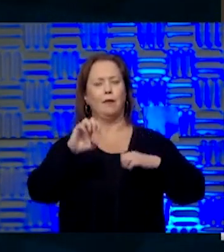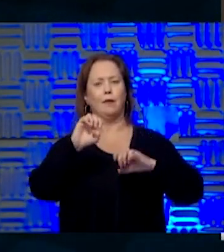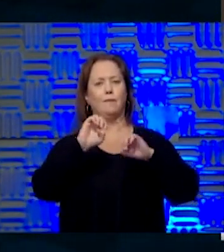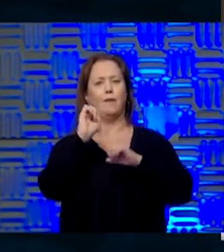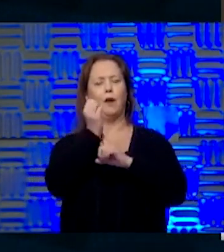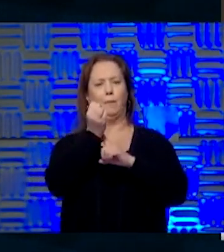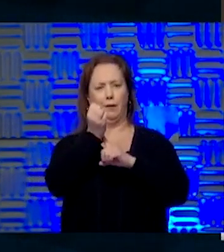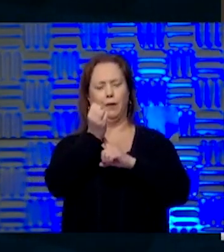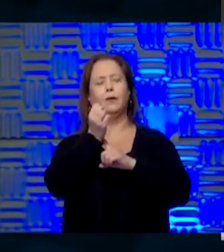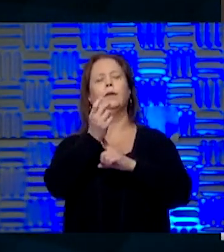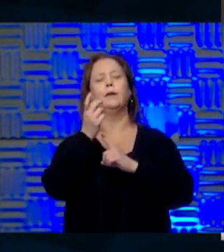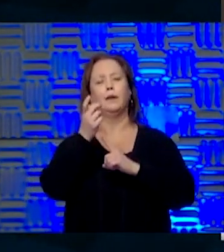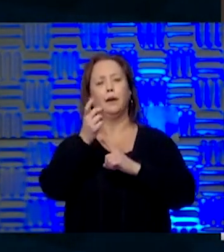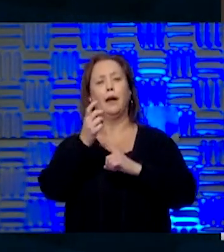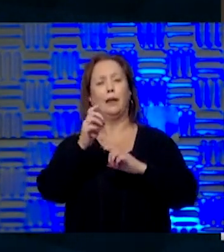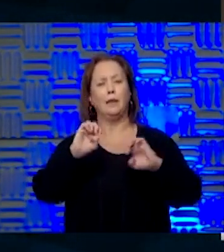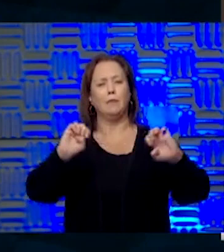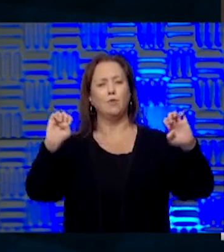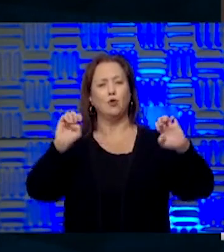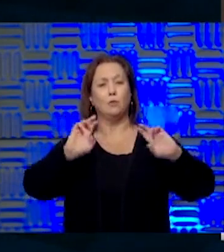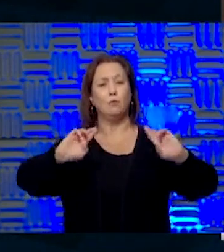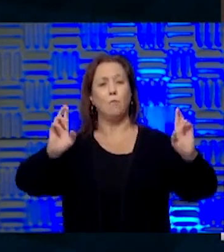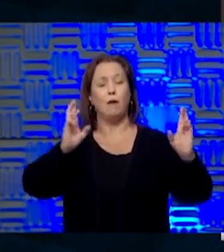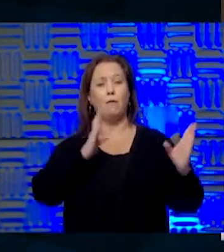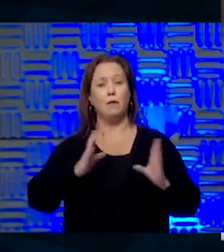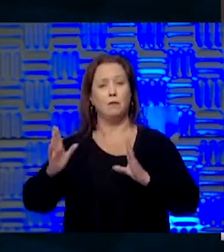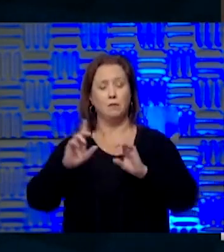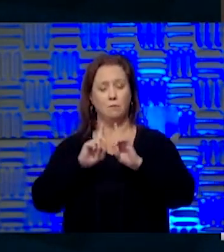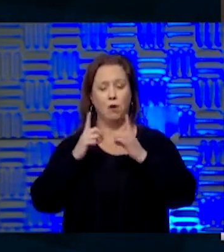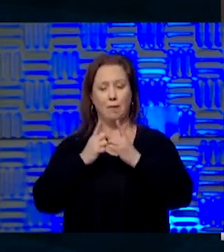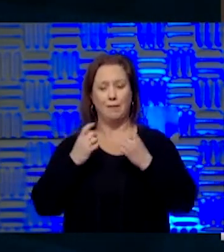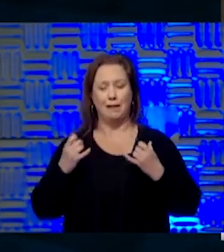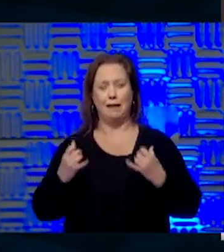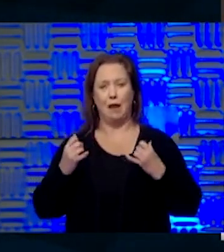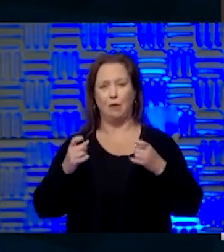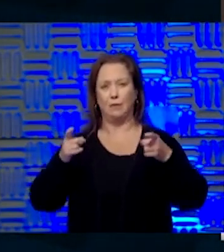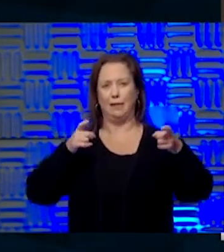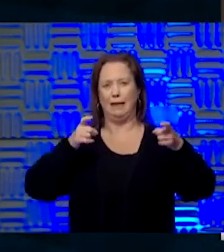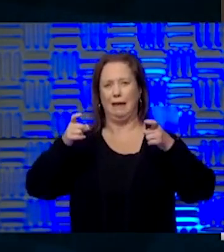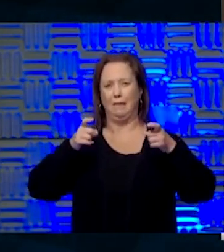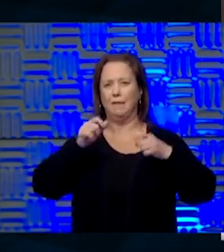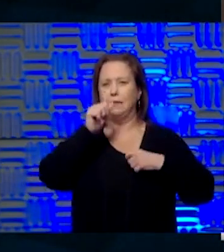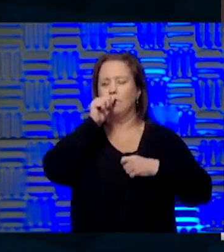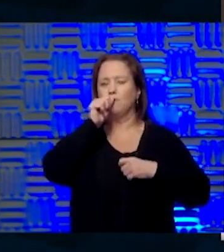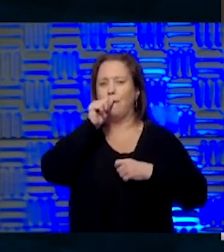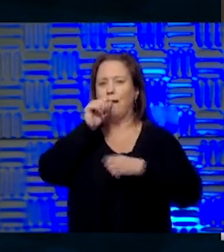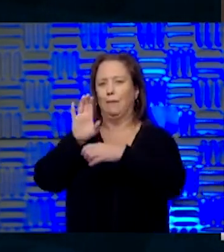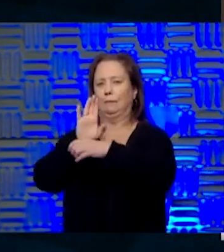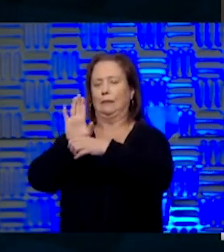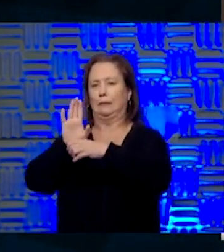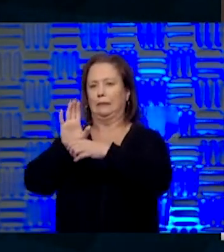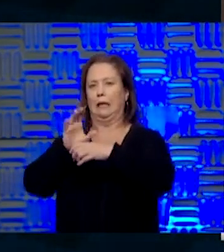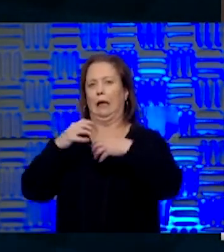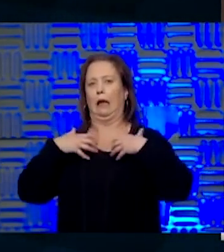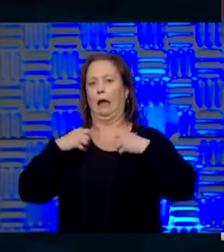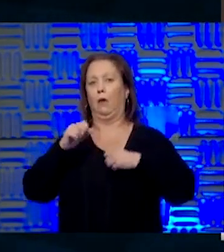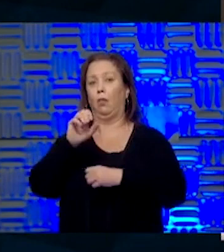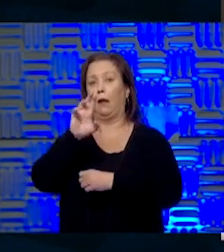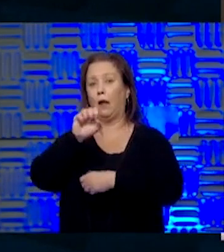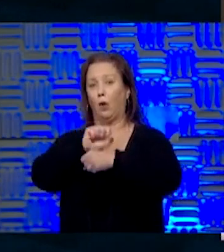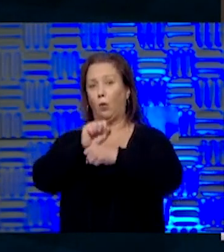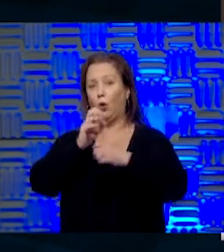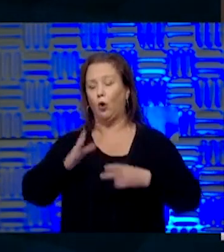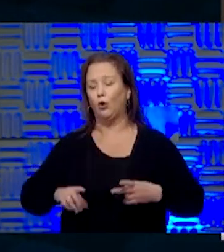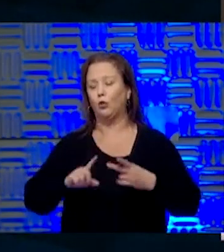Kansas Emergency Preparedness Department, but much of this now is being handled in the private sector with healthcare providers, businesses,